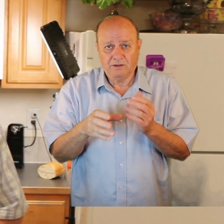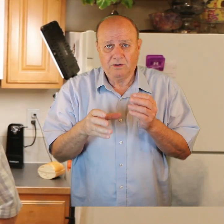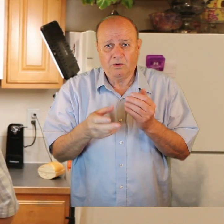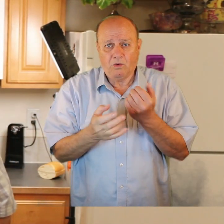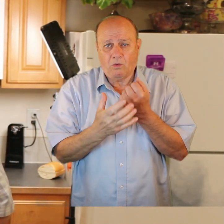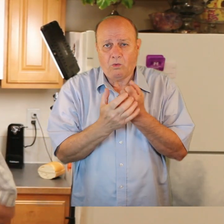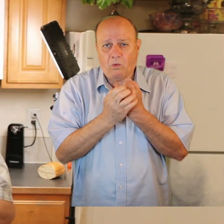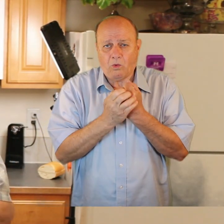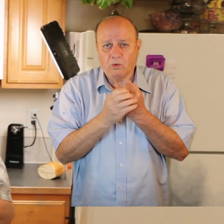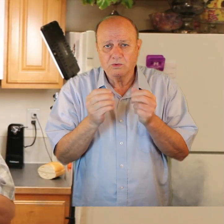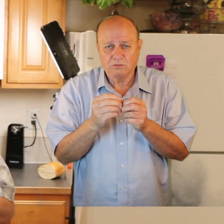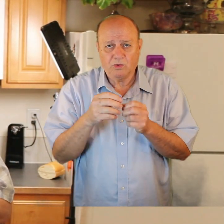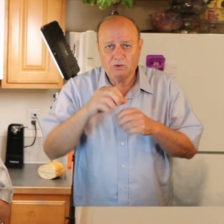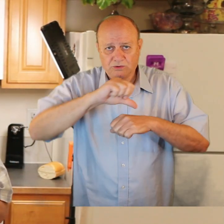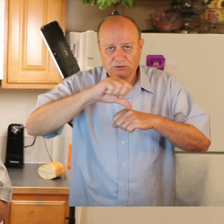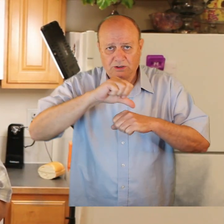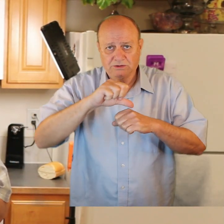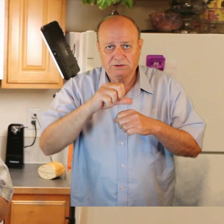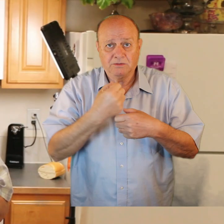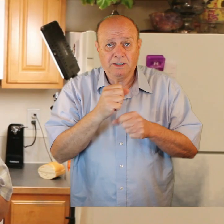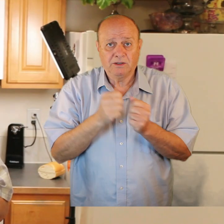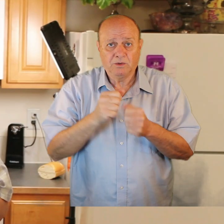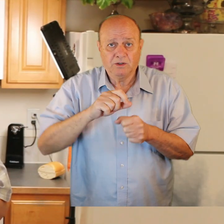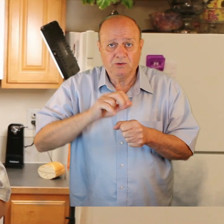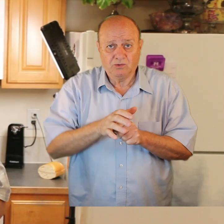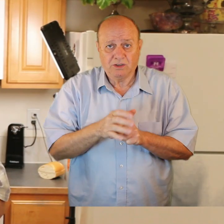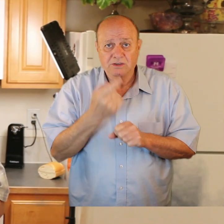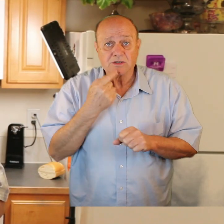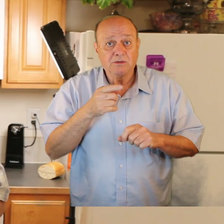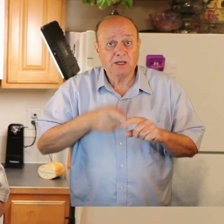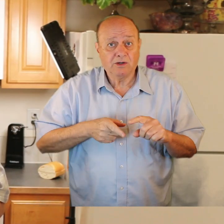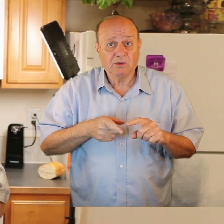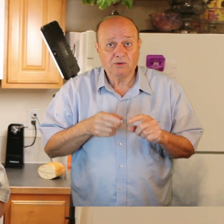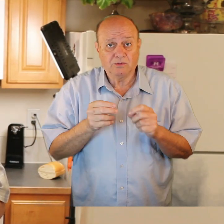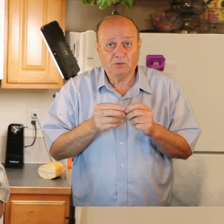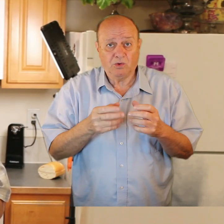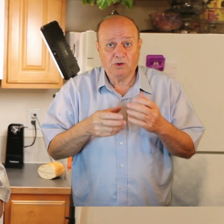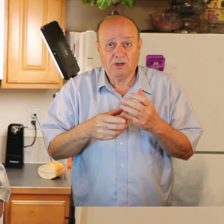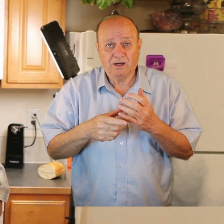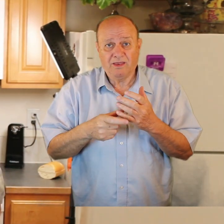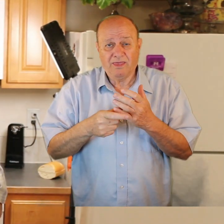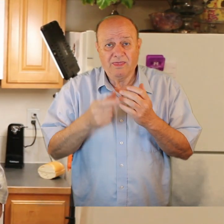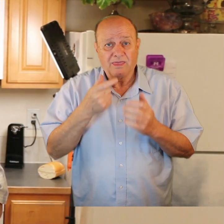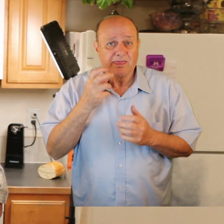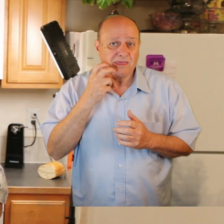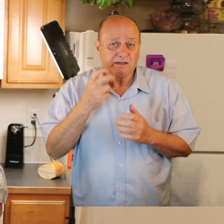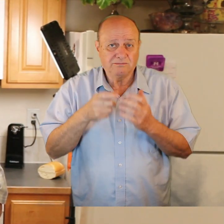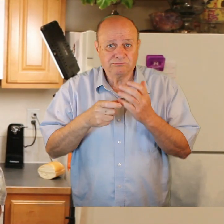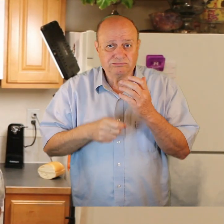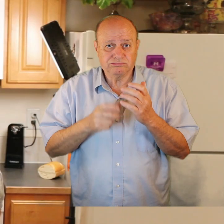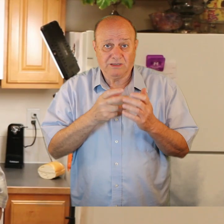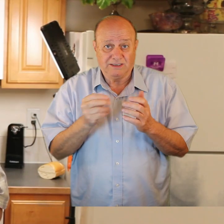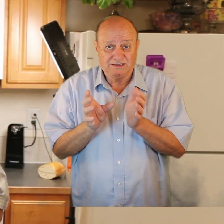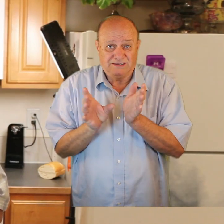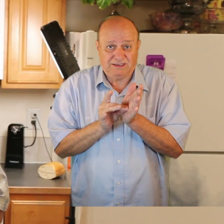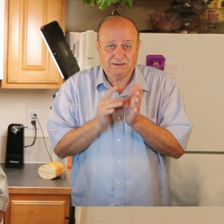be very quick. I'm making it with crushed tomatoes, which gives it extra body and extra heft, and also sticks to the pasta better than